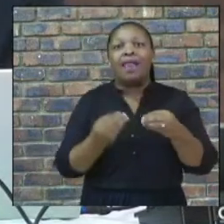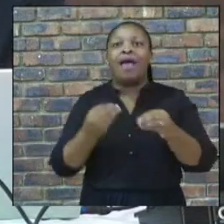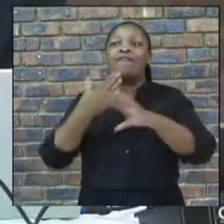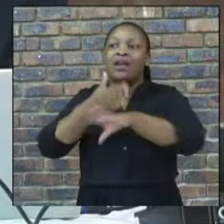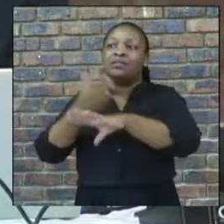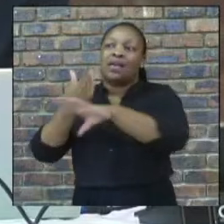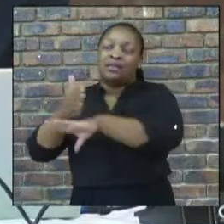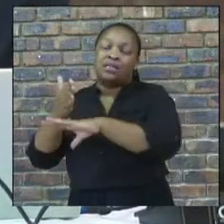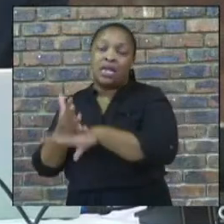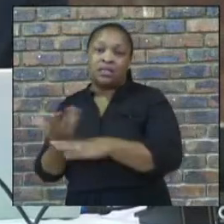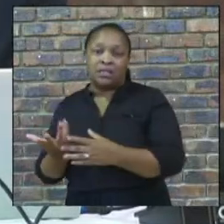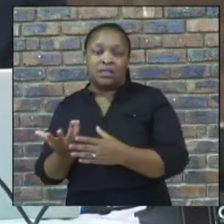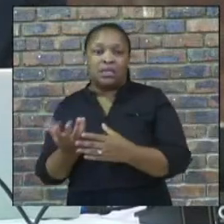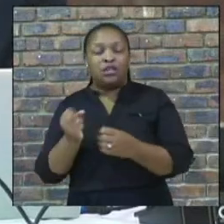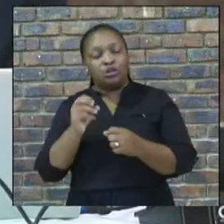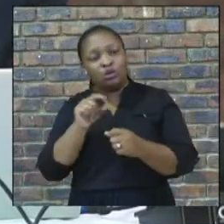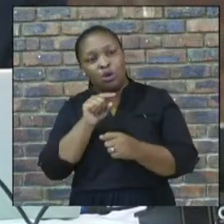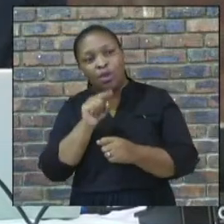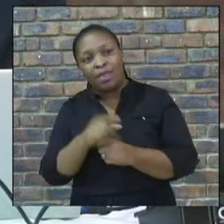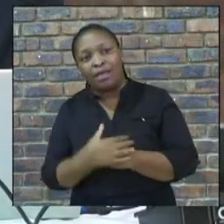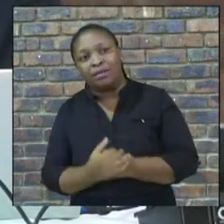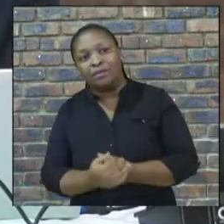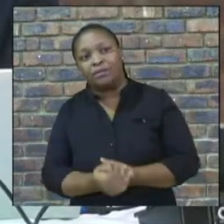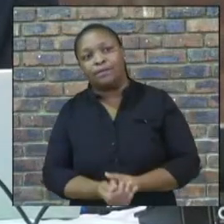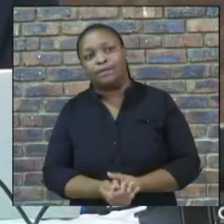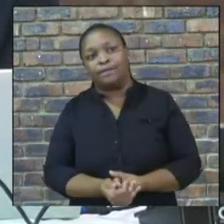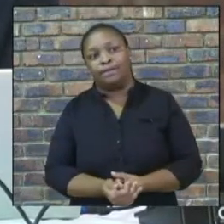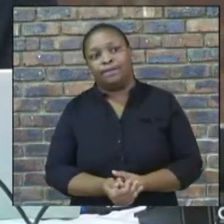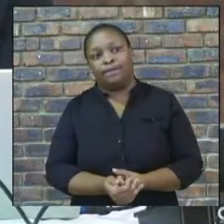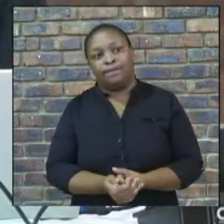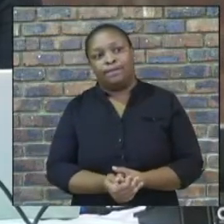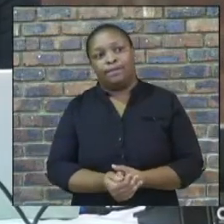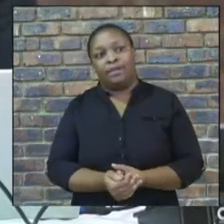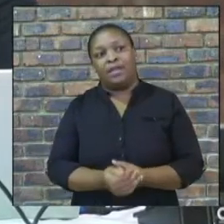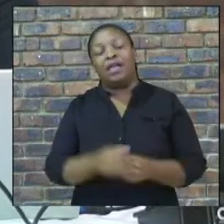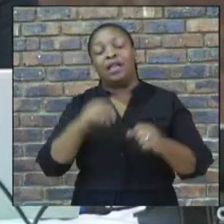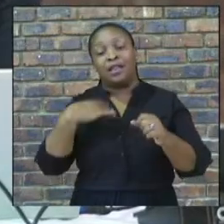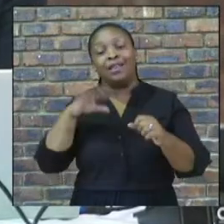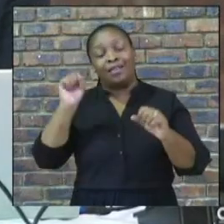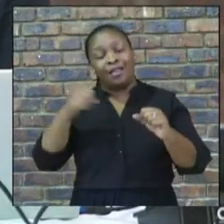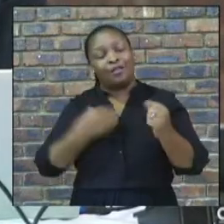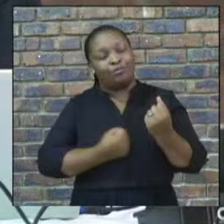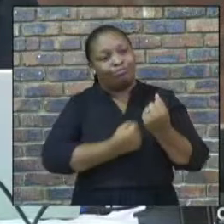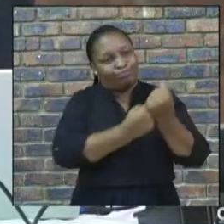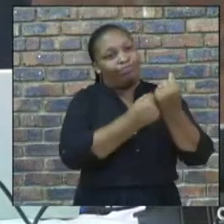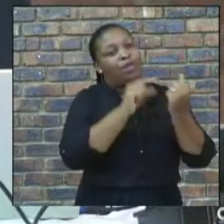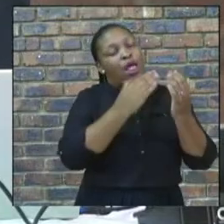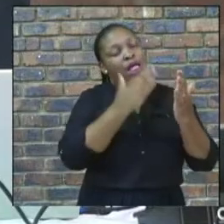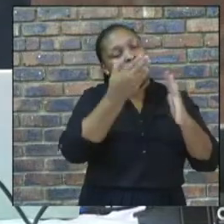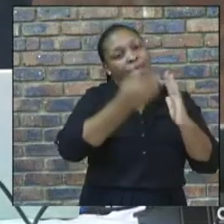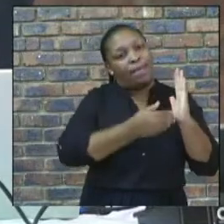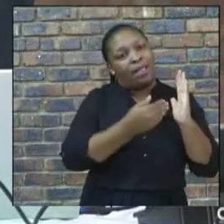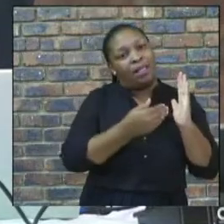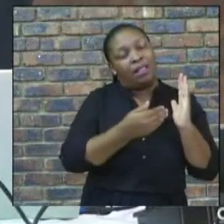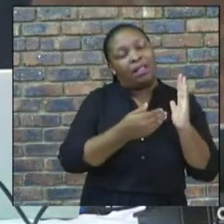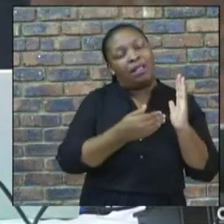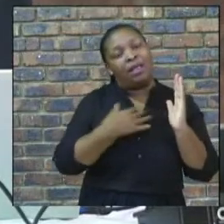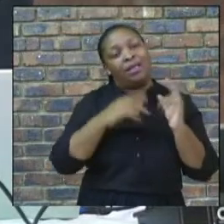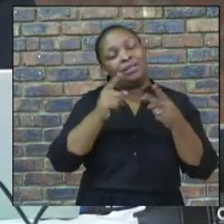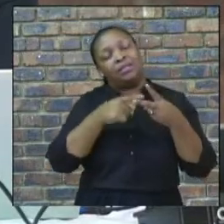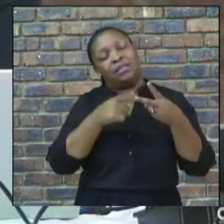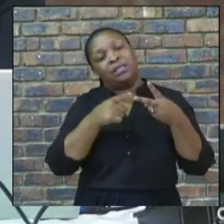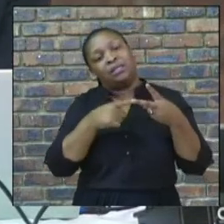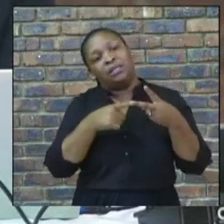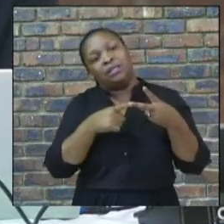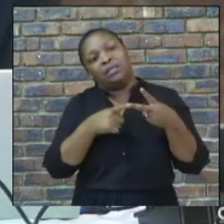financial support as well. So I think we do acknowledge that part. And secondly,